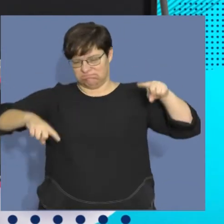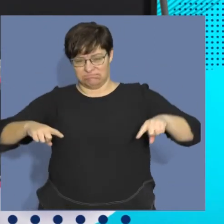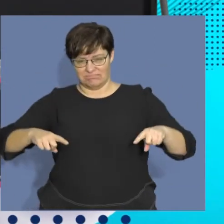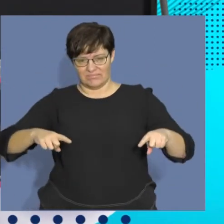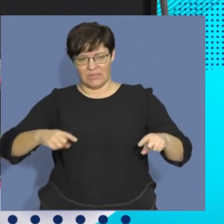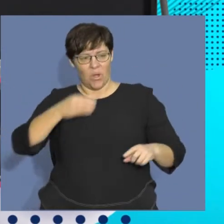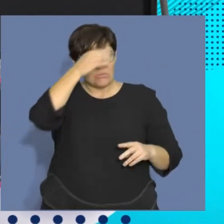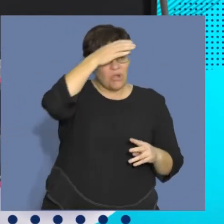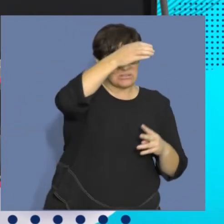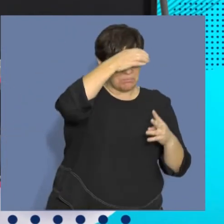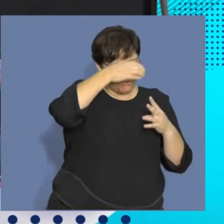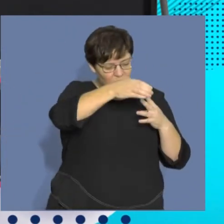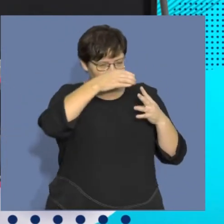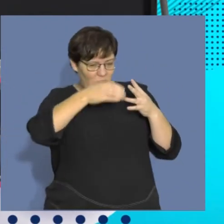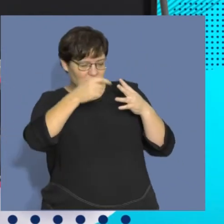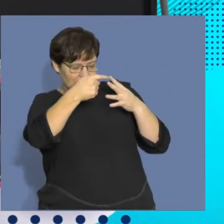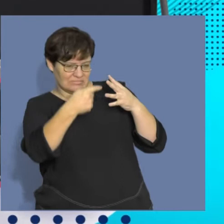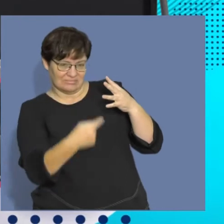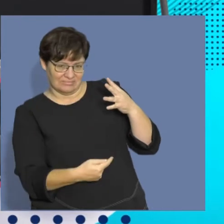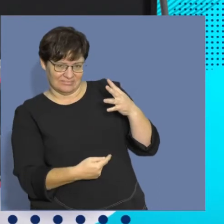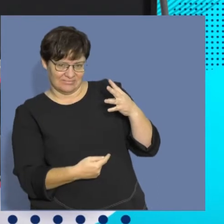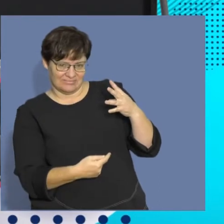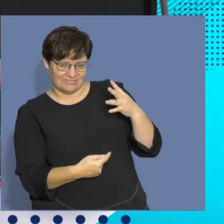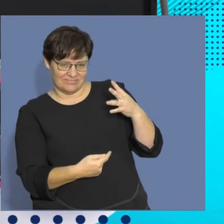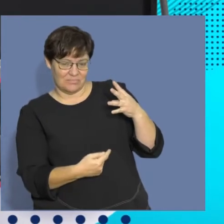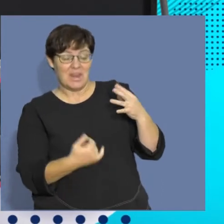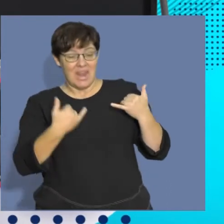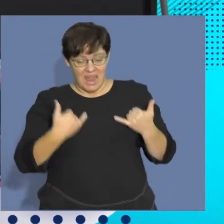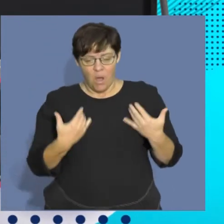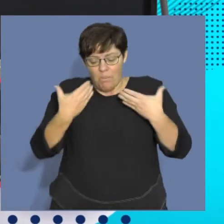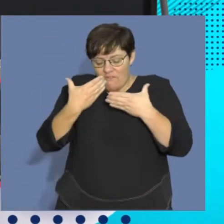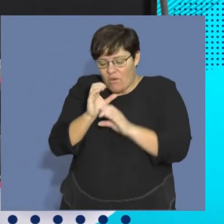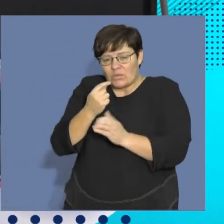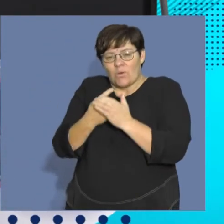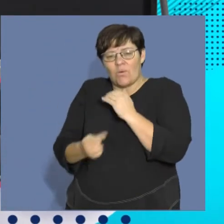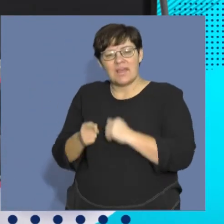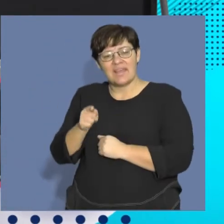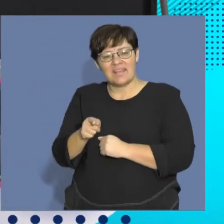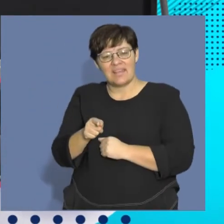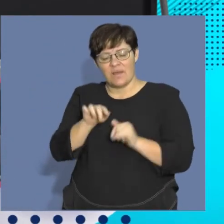of different concepts. But for this section of work, we're focusing on